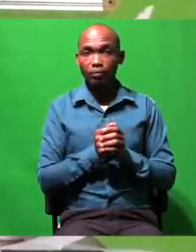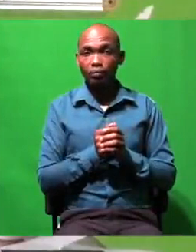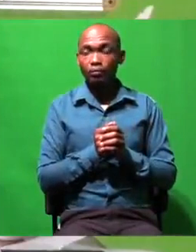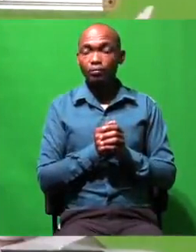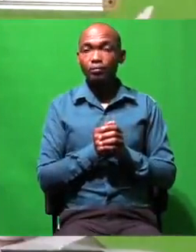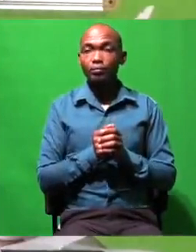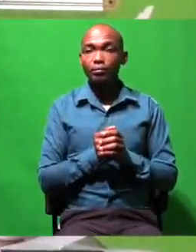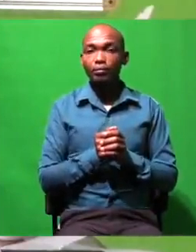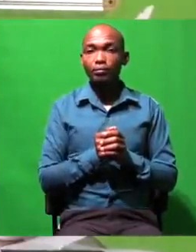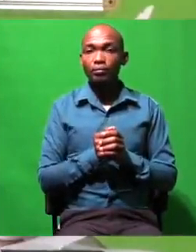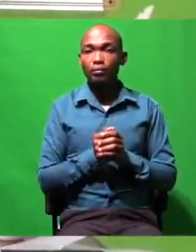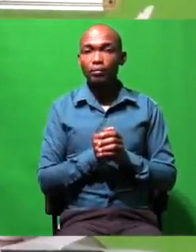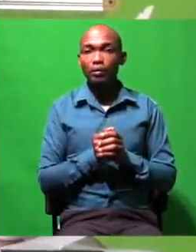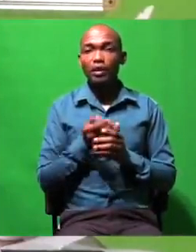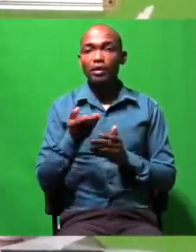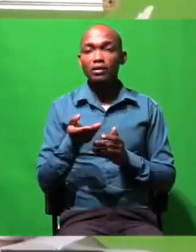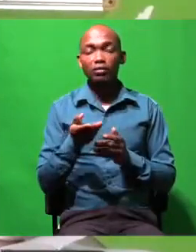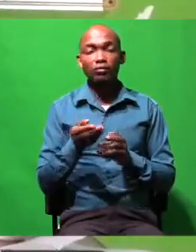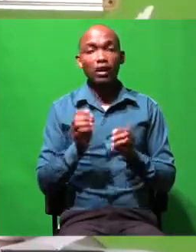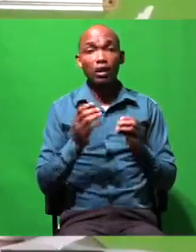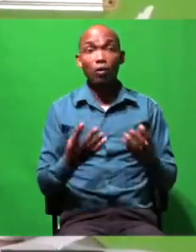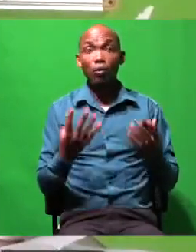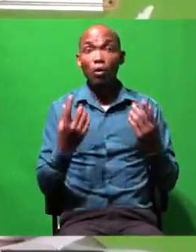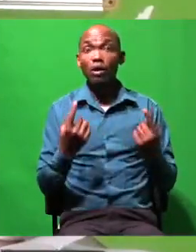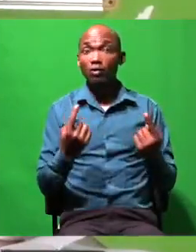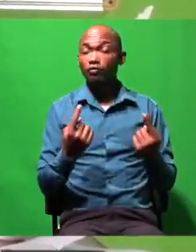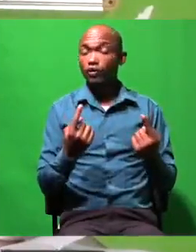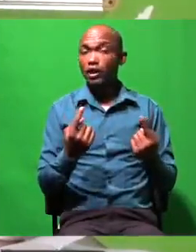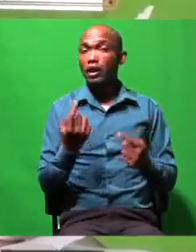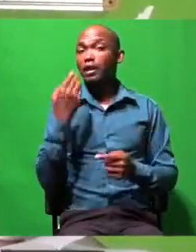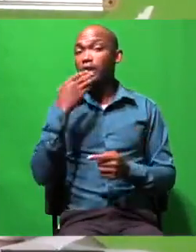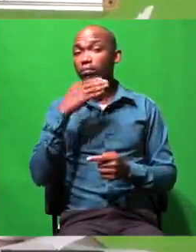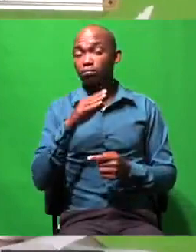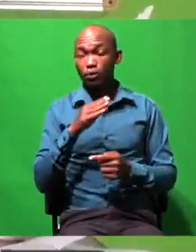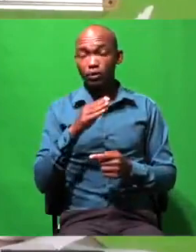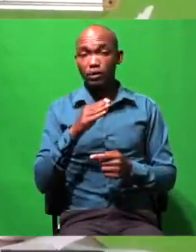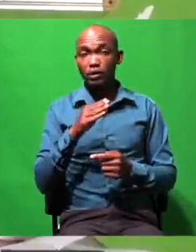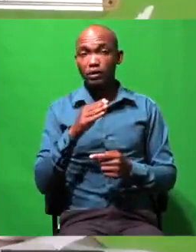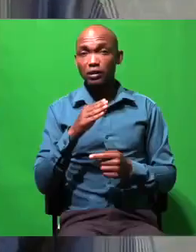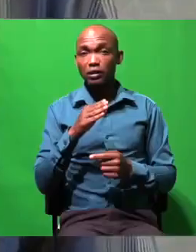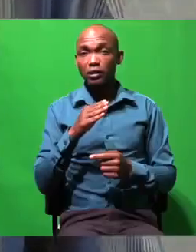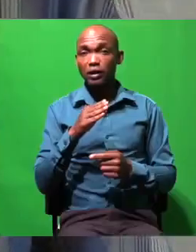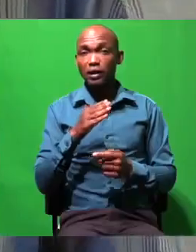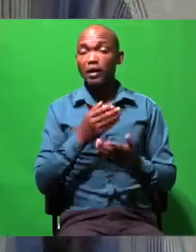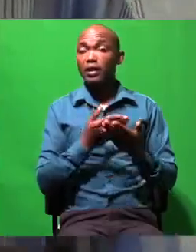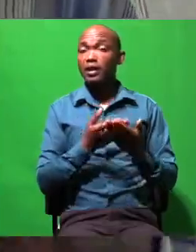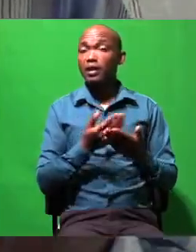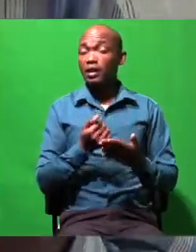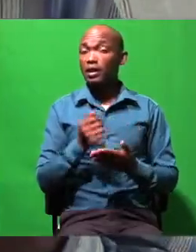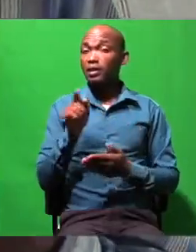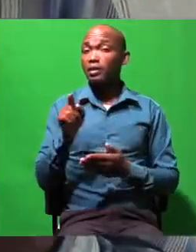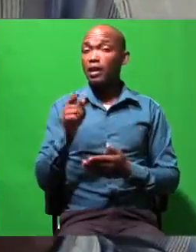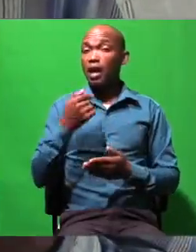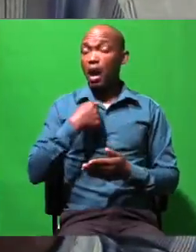It is very wonderful and important that I